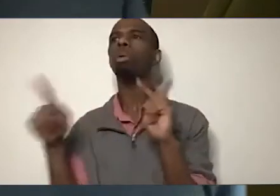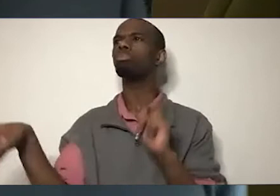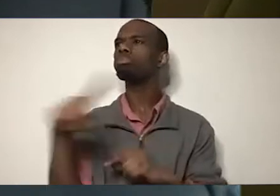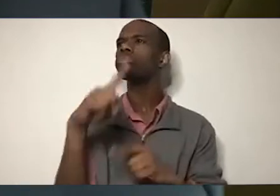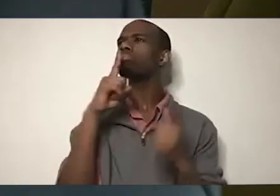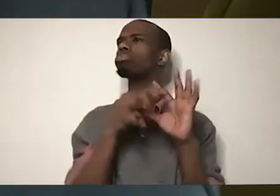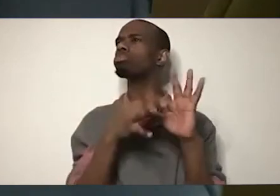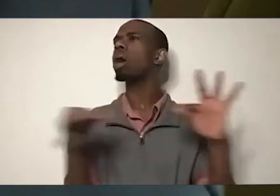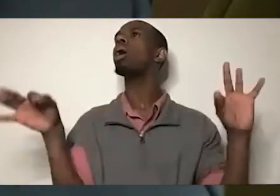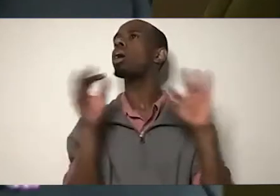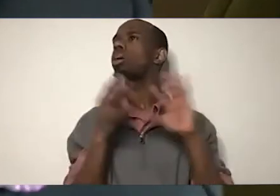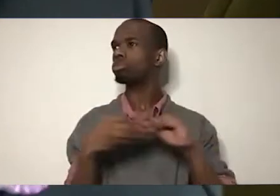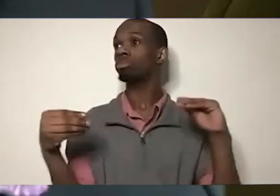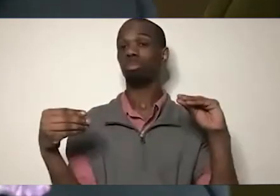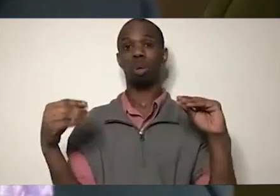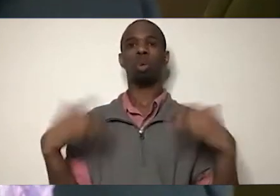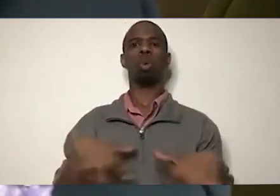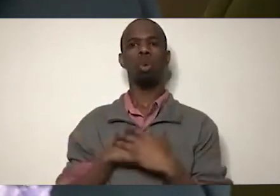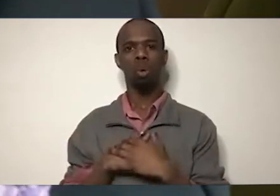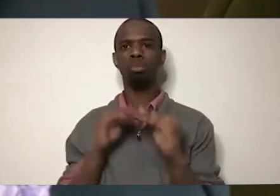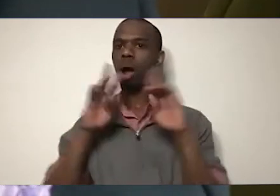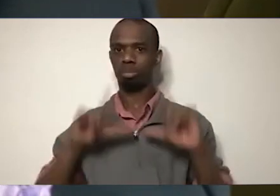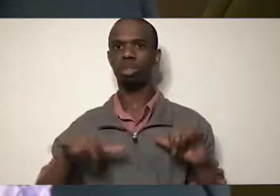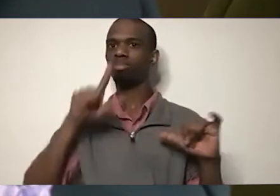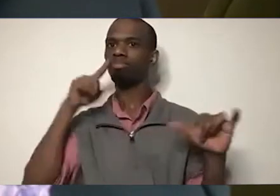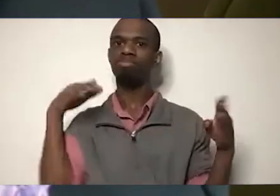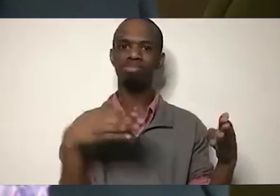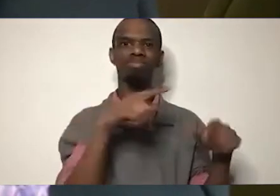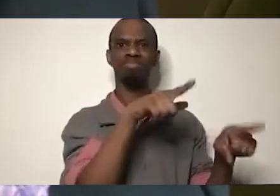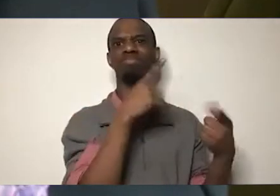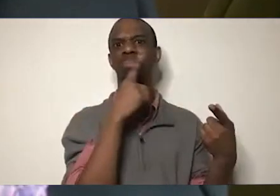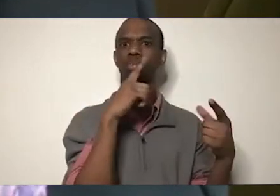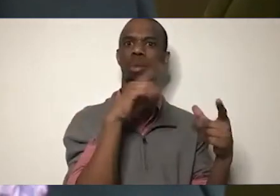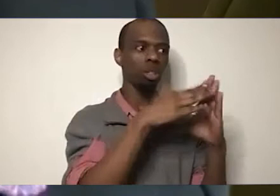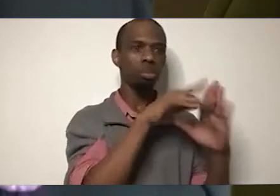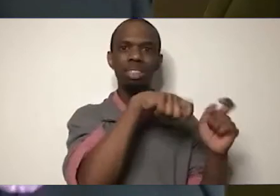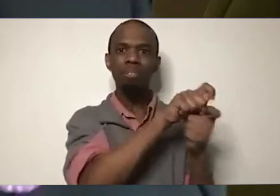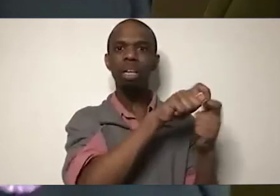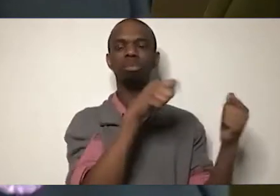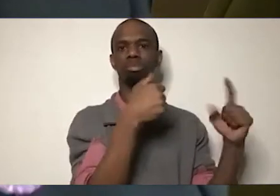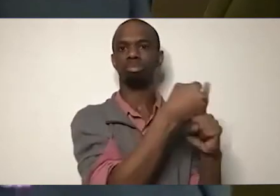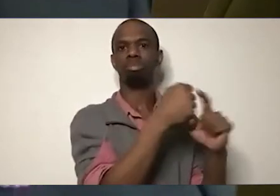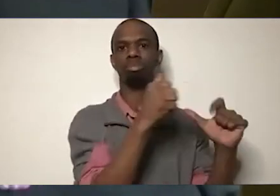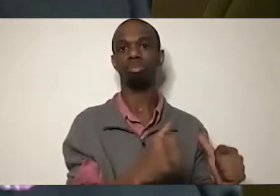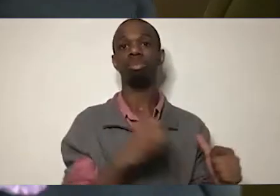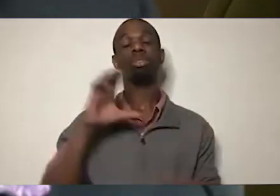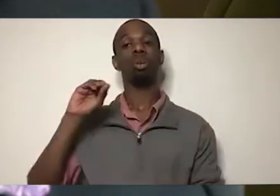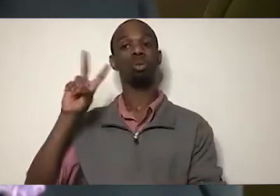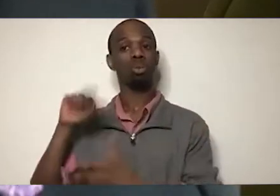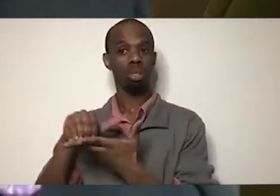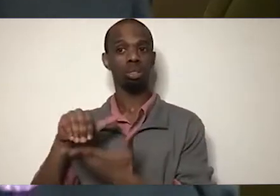assaulted heavily with a variety of toxic chemicals were described as people who were